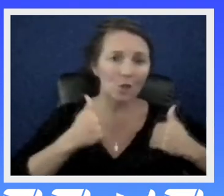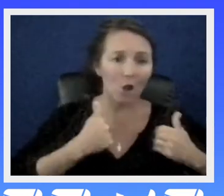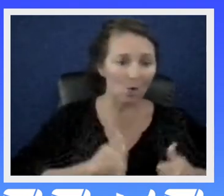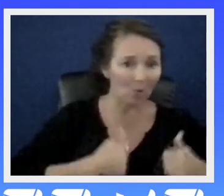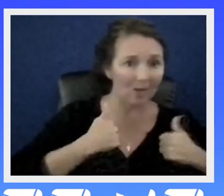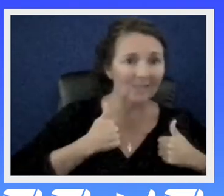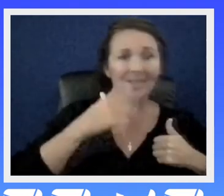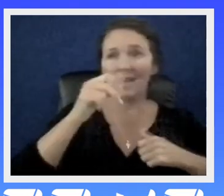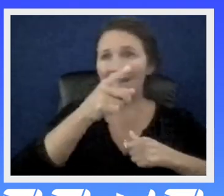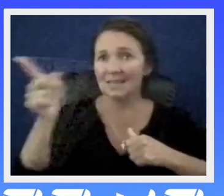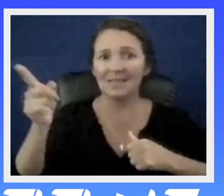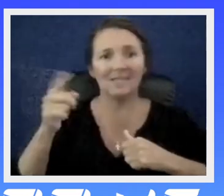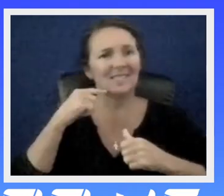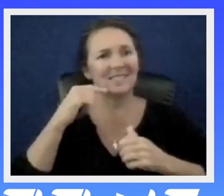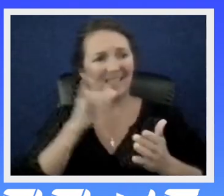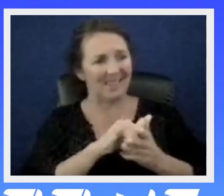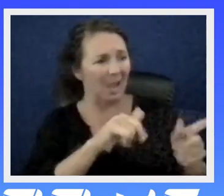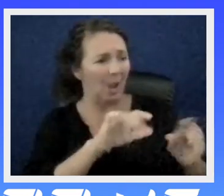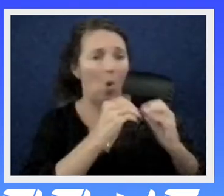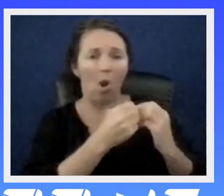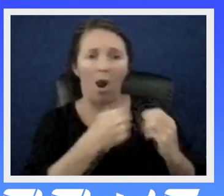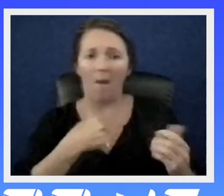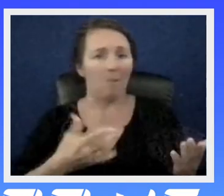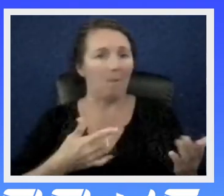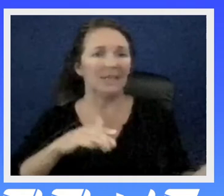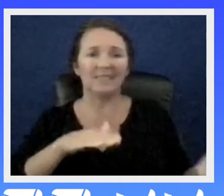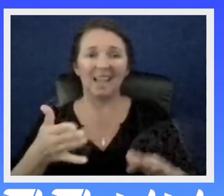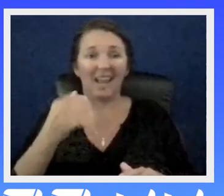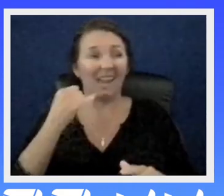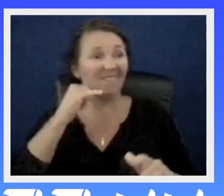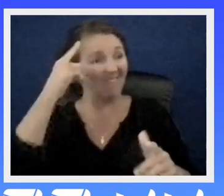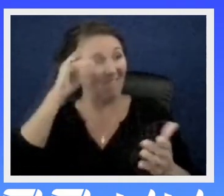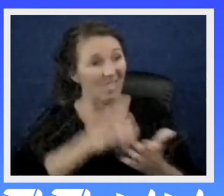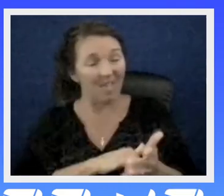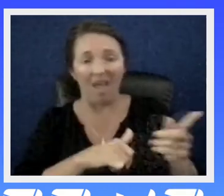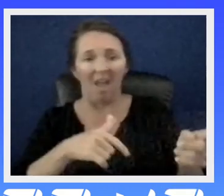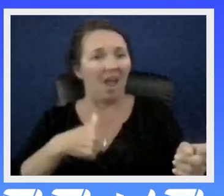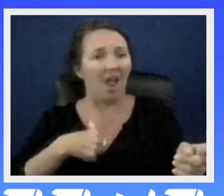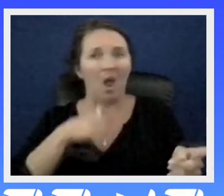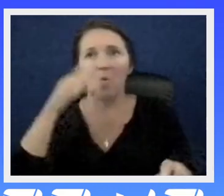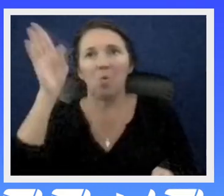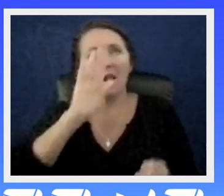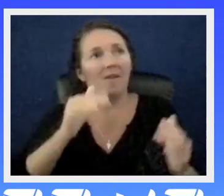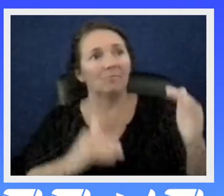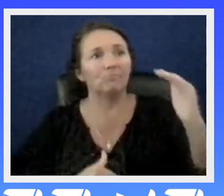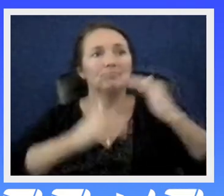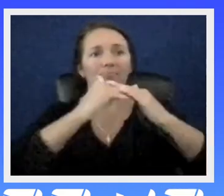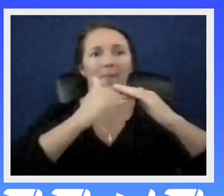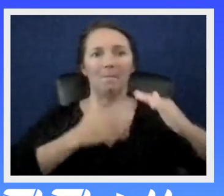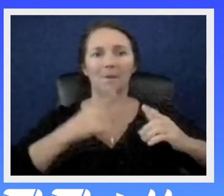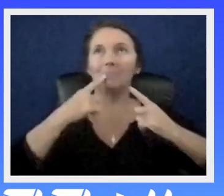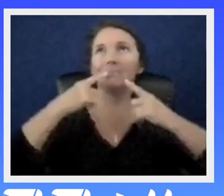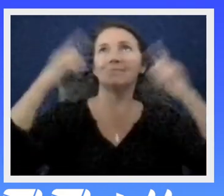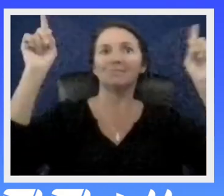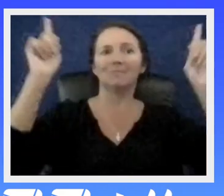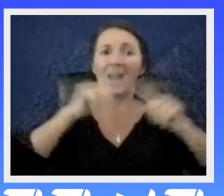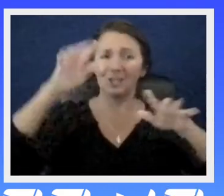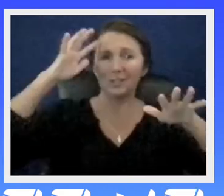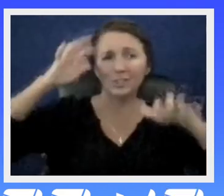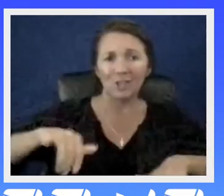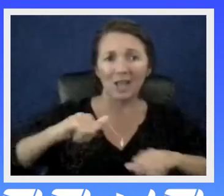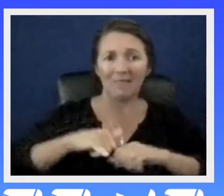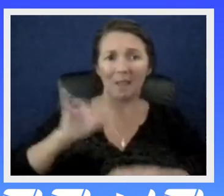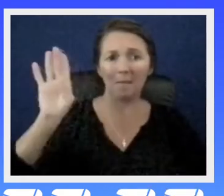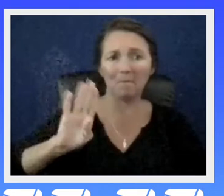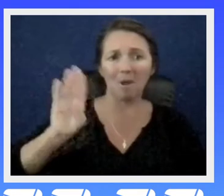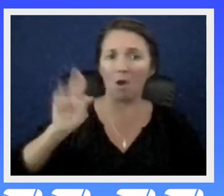but for this organization, I'd be dead. But for this organization, I wouldn't have reached my full potential. And what they were shocked by is that the city of Boston did not